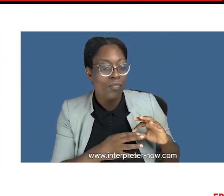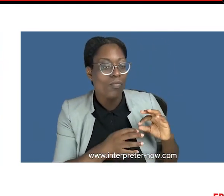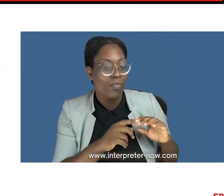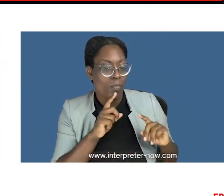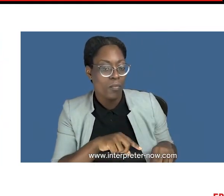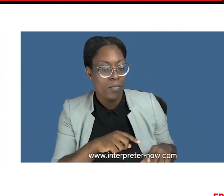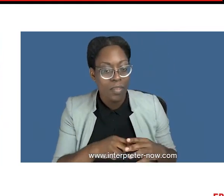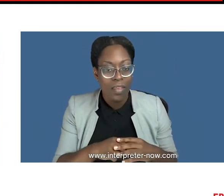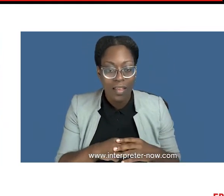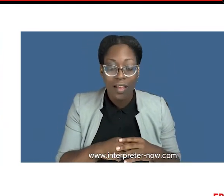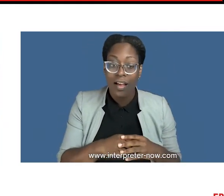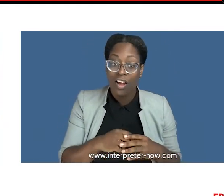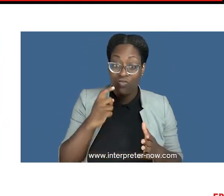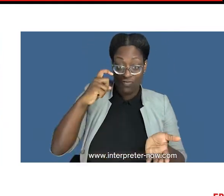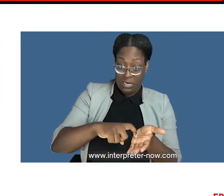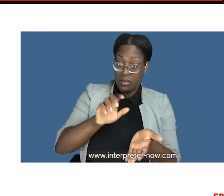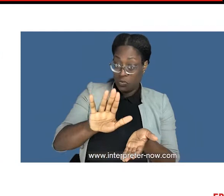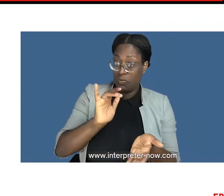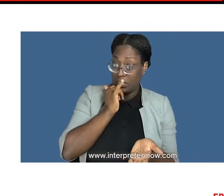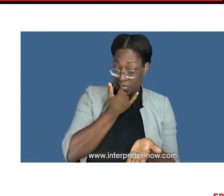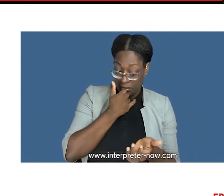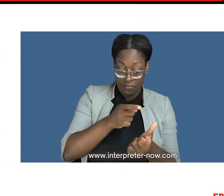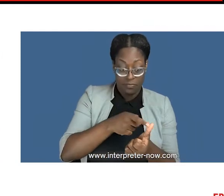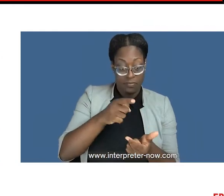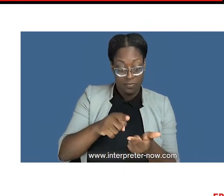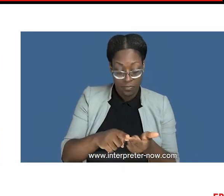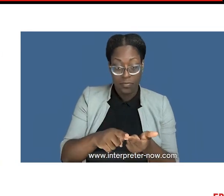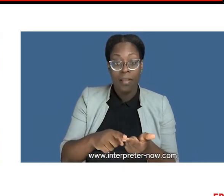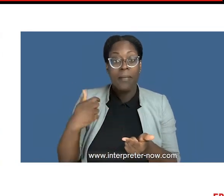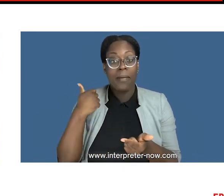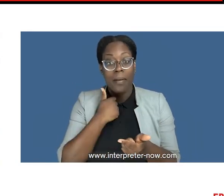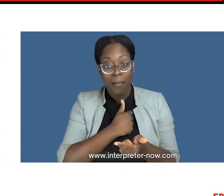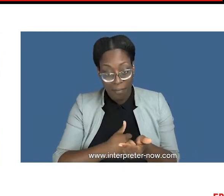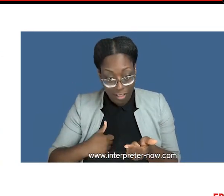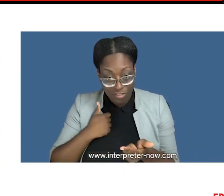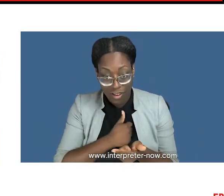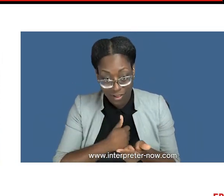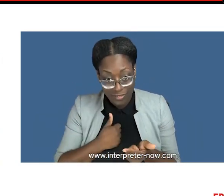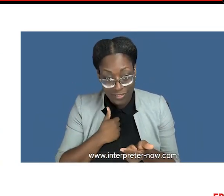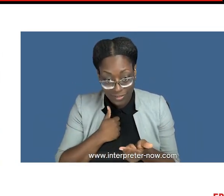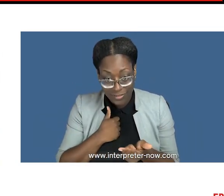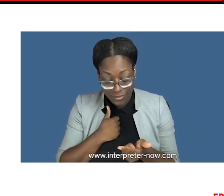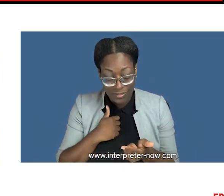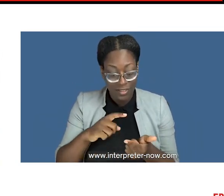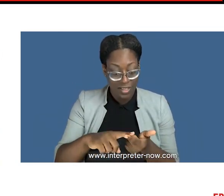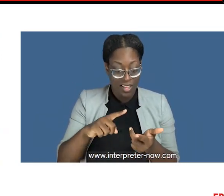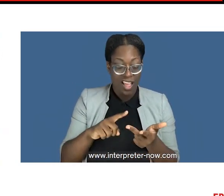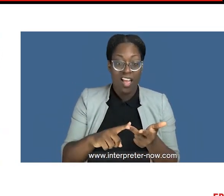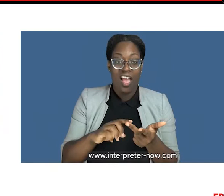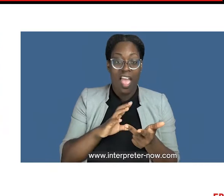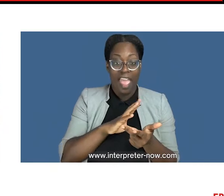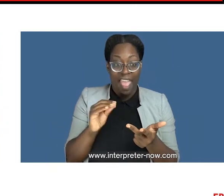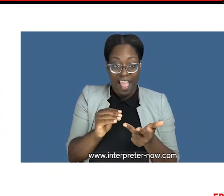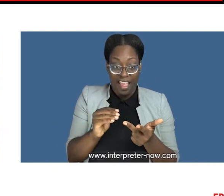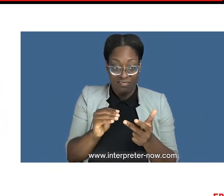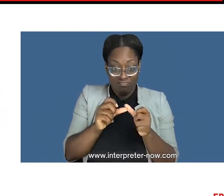Recognize your mistake, have empathy for yourself, and apologize. Apologize to anybody that you might have harmed, and then correct